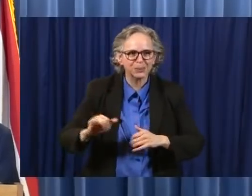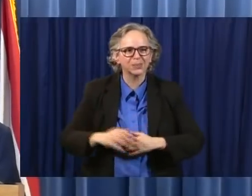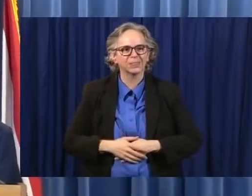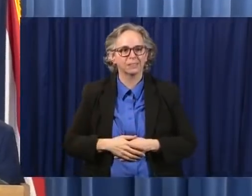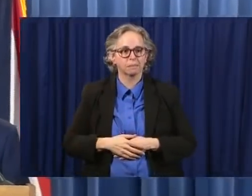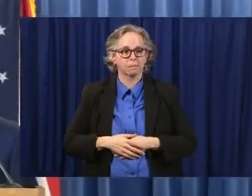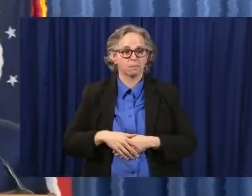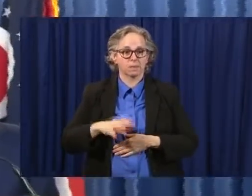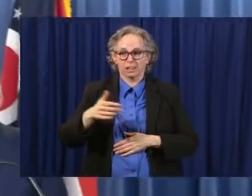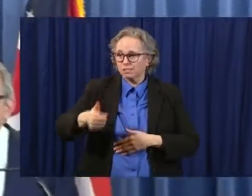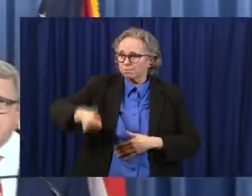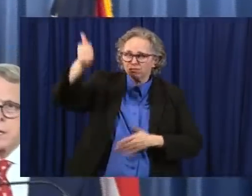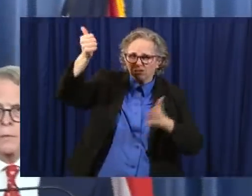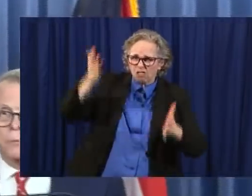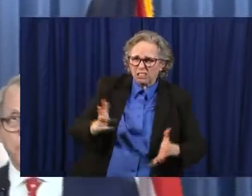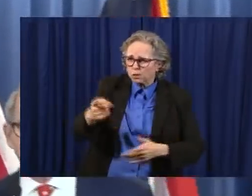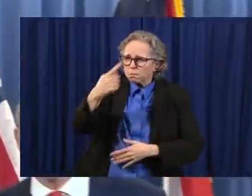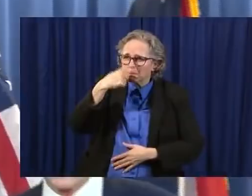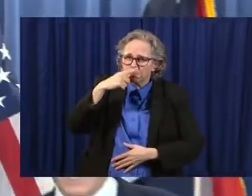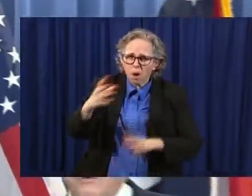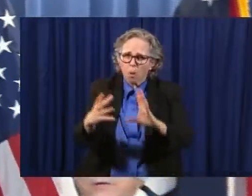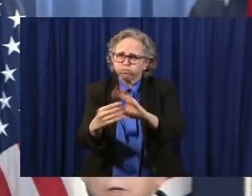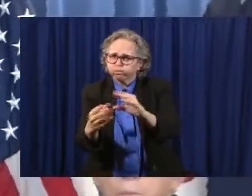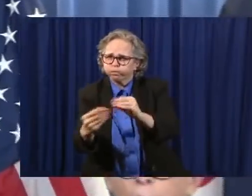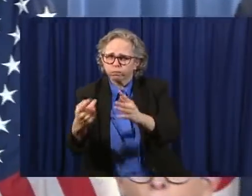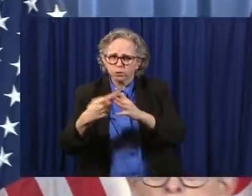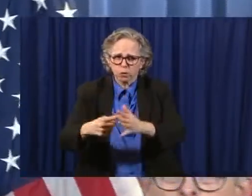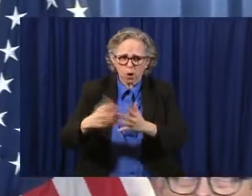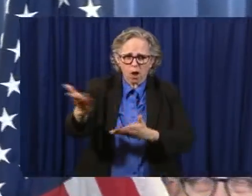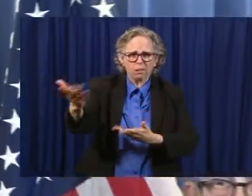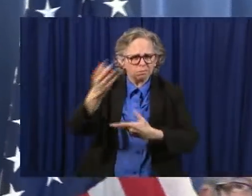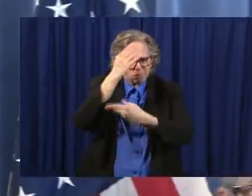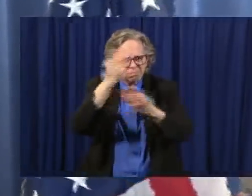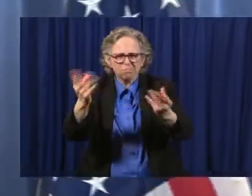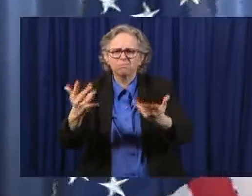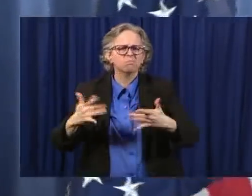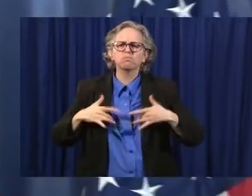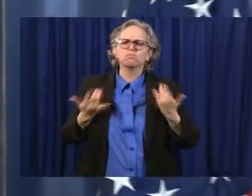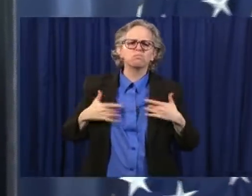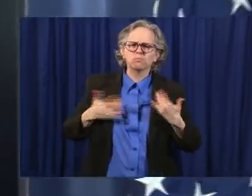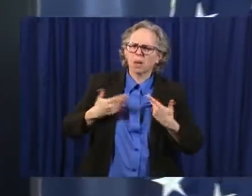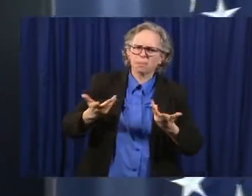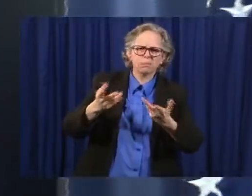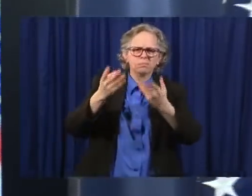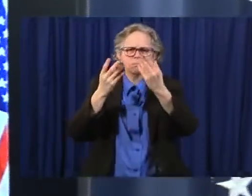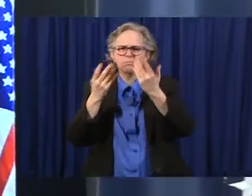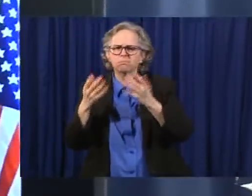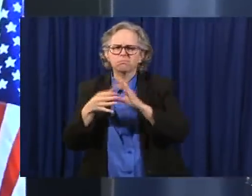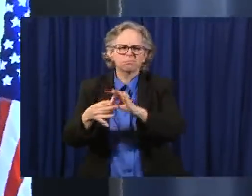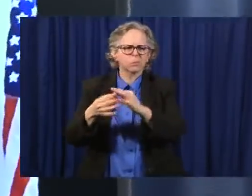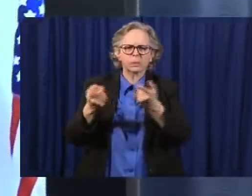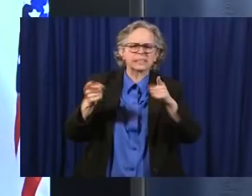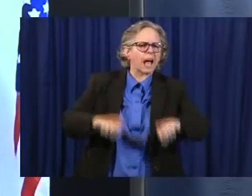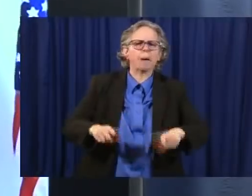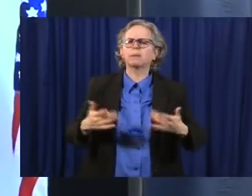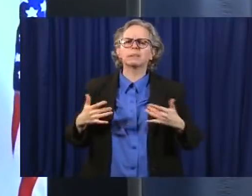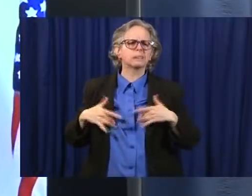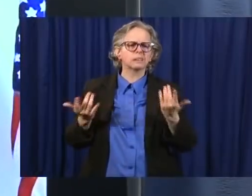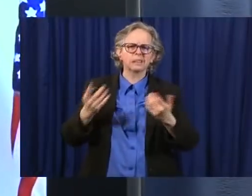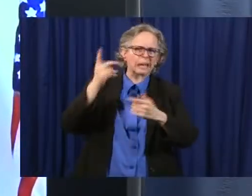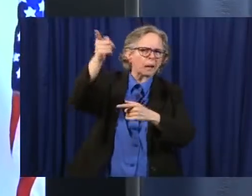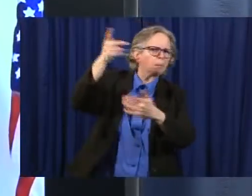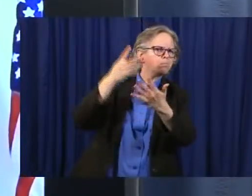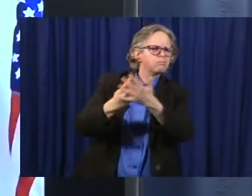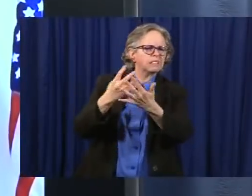start by kind of giving the people of Ohio a report on what you're doing to